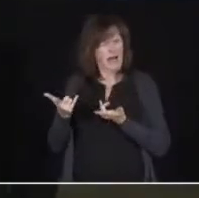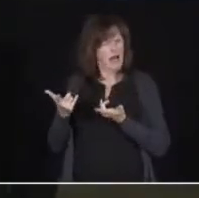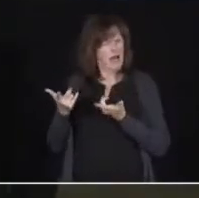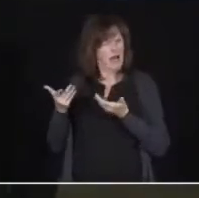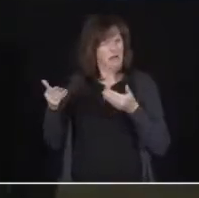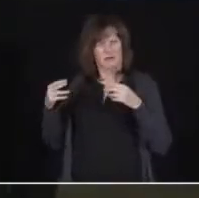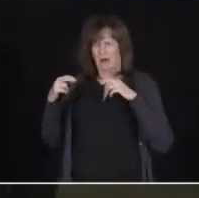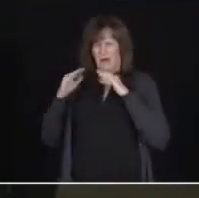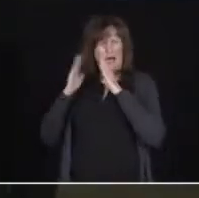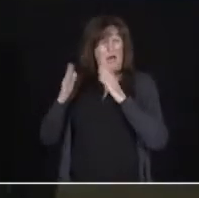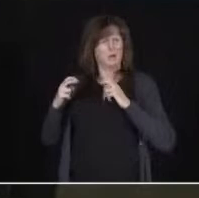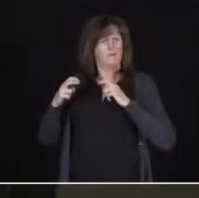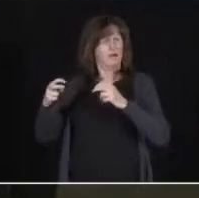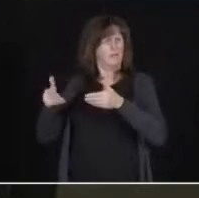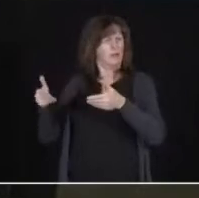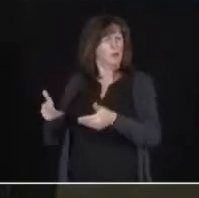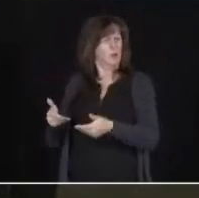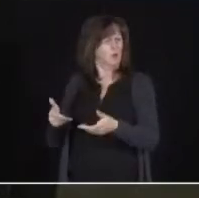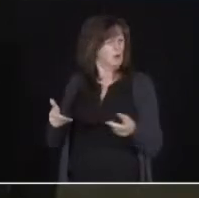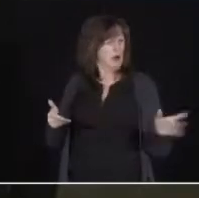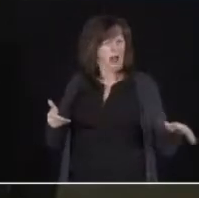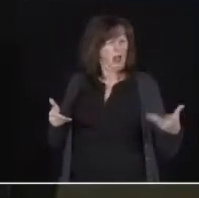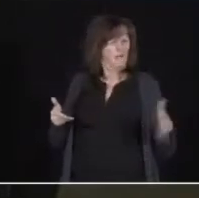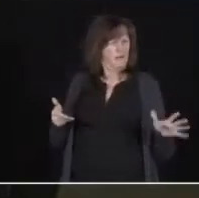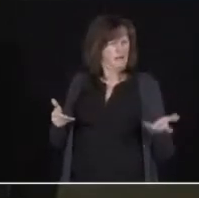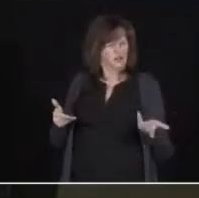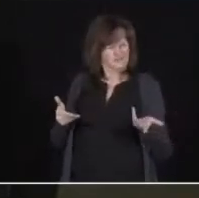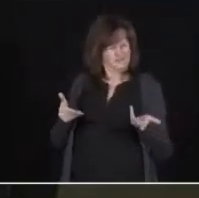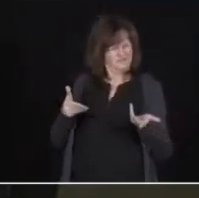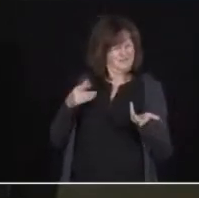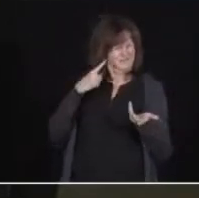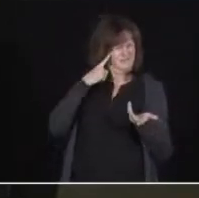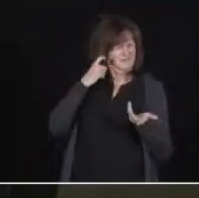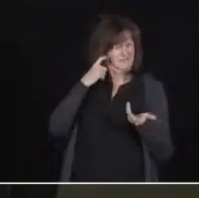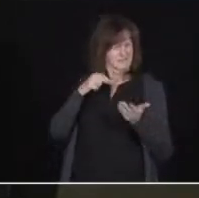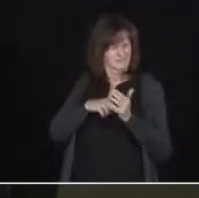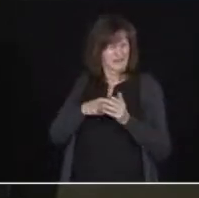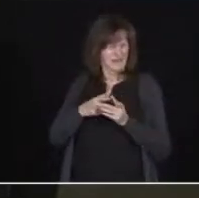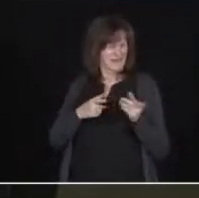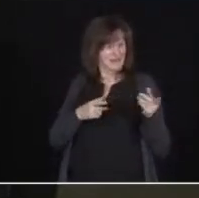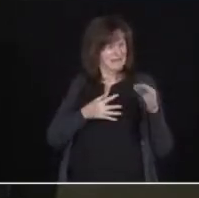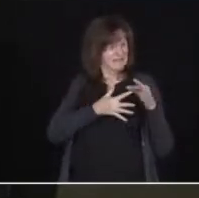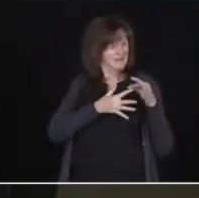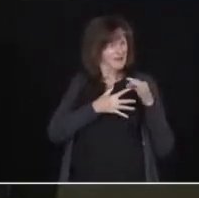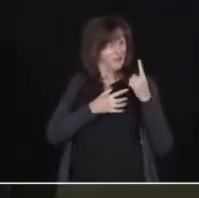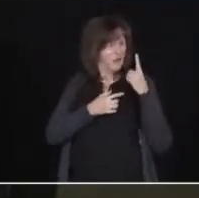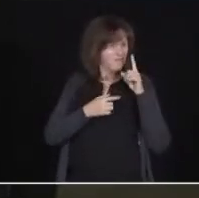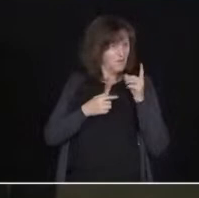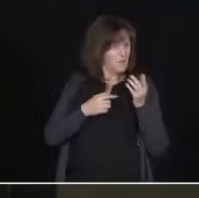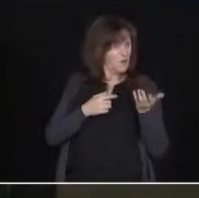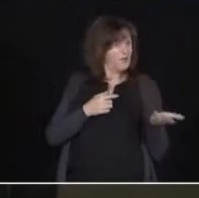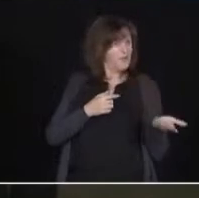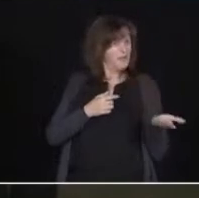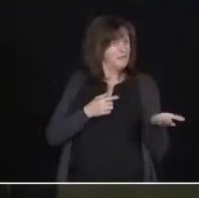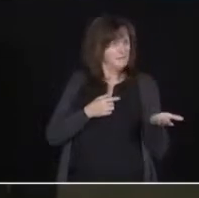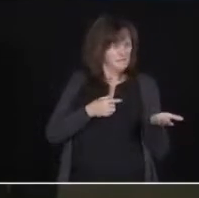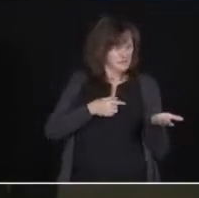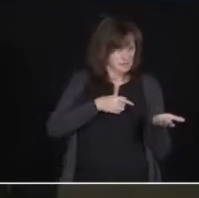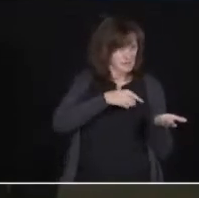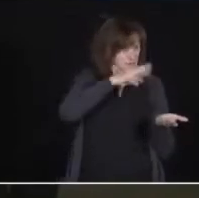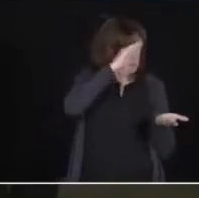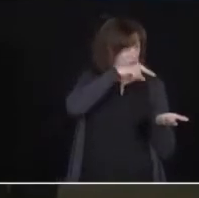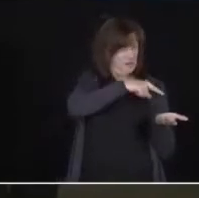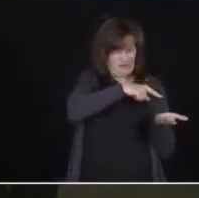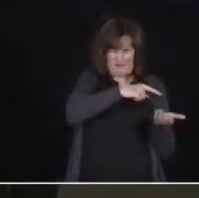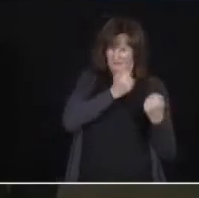guess is the question. People would say, is that special treatment then for someone who was a supporter of yours? No, not at all. They're going to be treated the